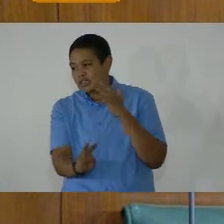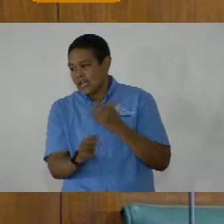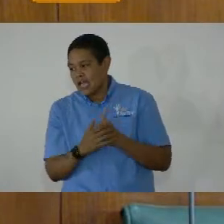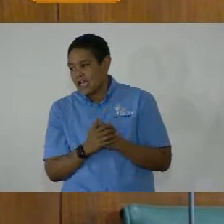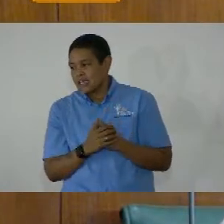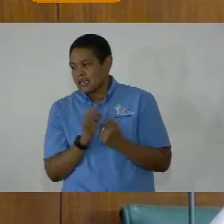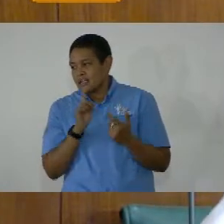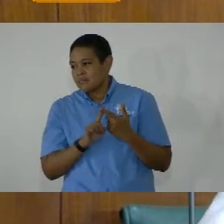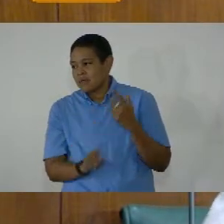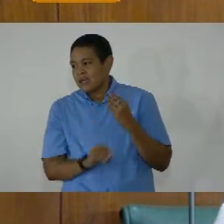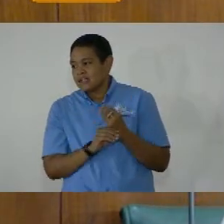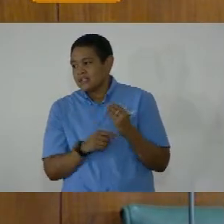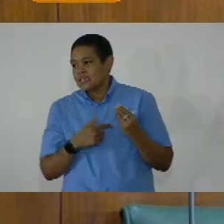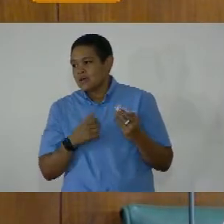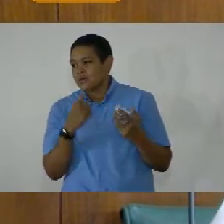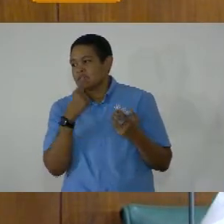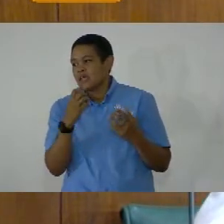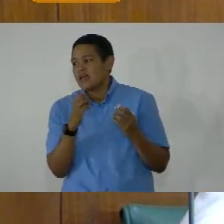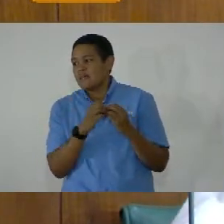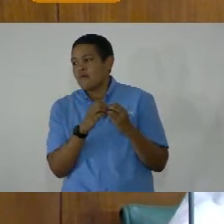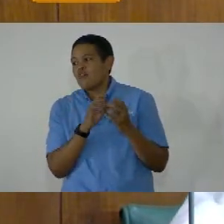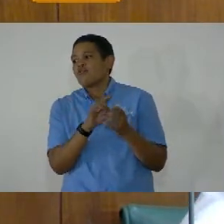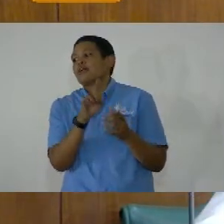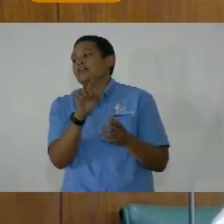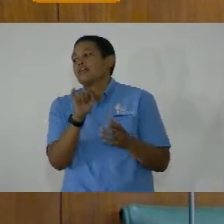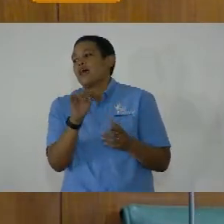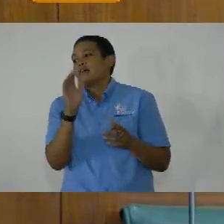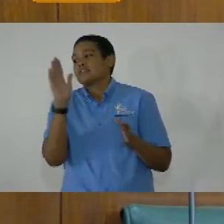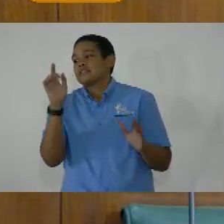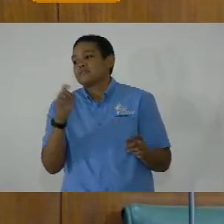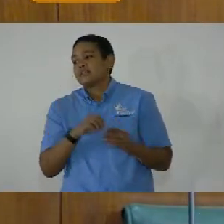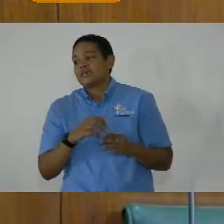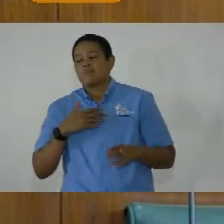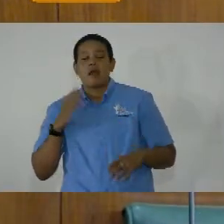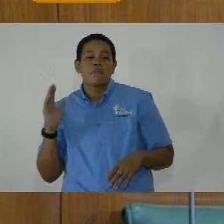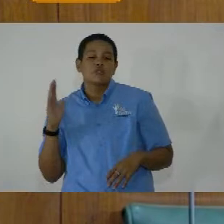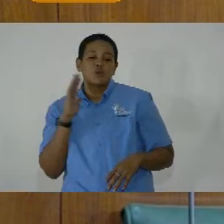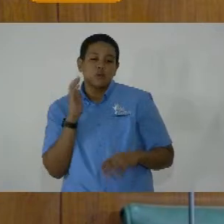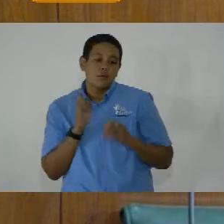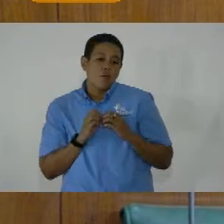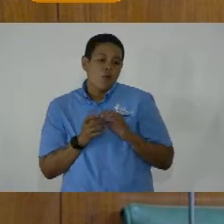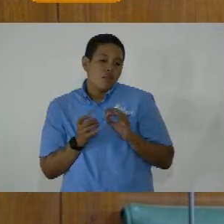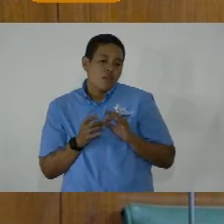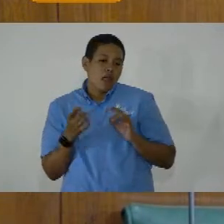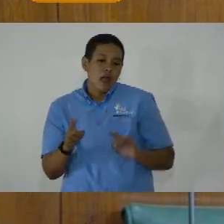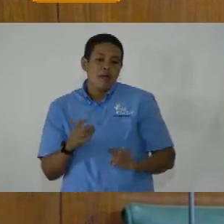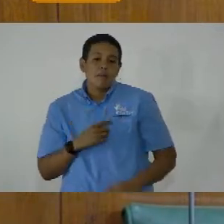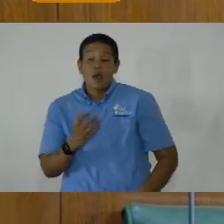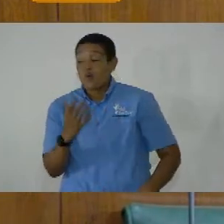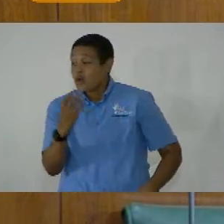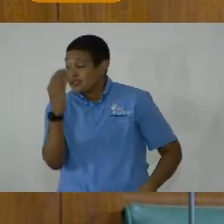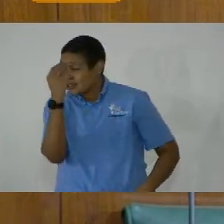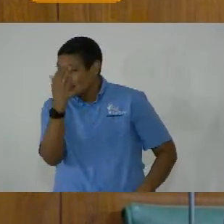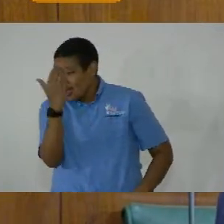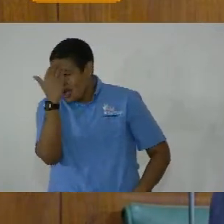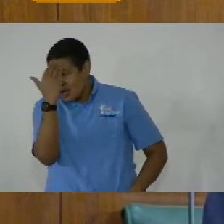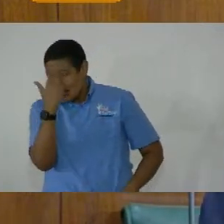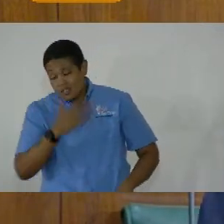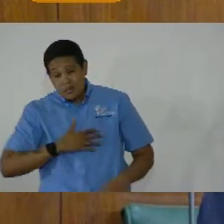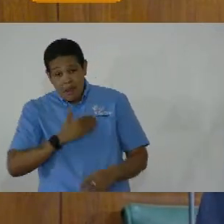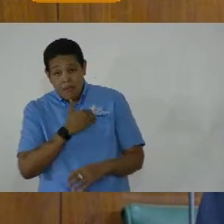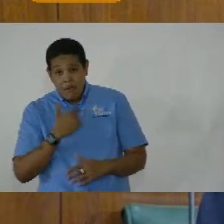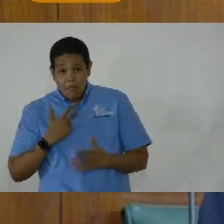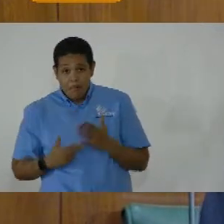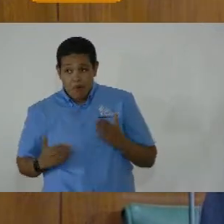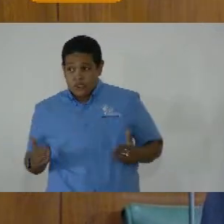and I'll say a bit more about that, Madam Speaker, in my presentation. I also want to acknowledge my colleagues on